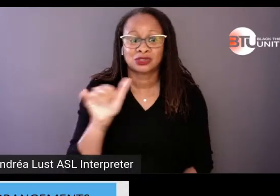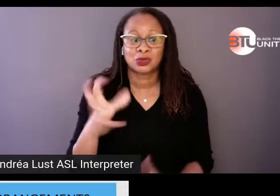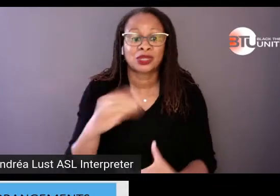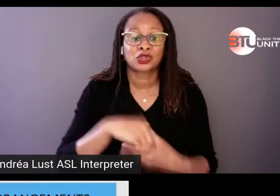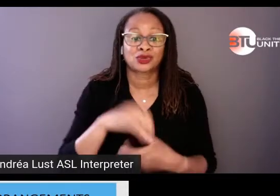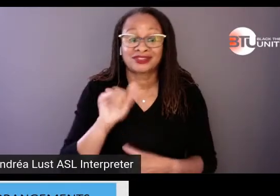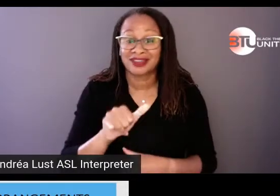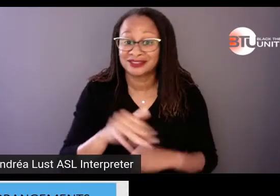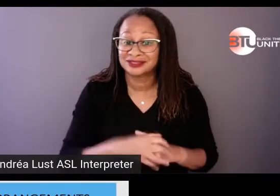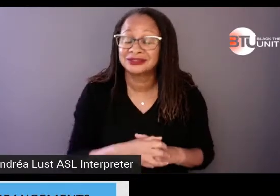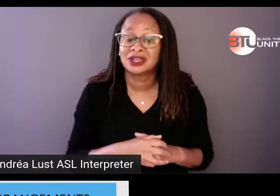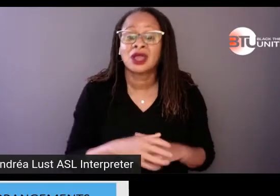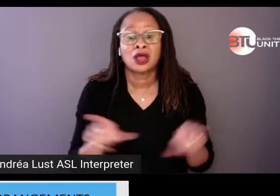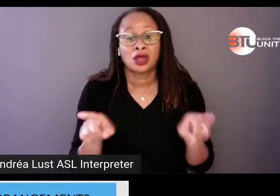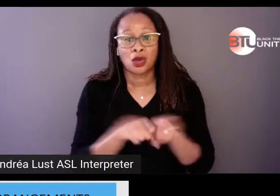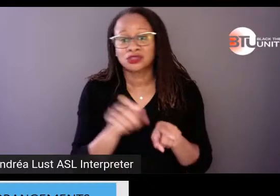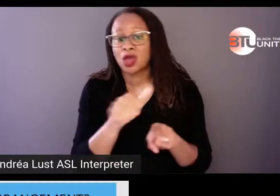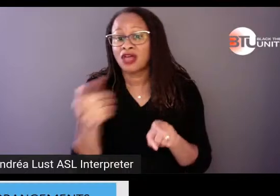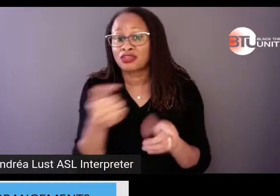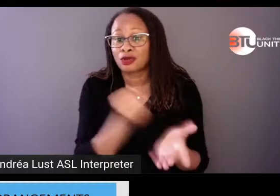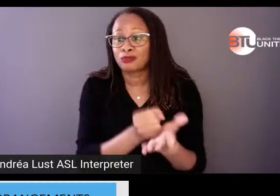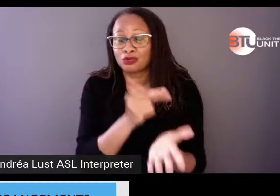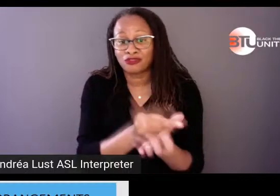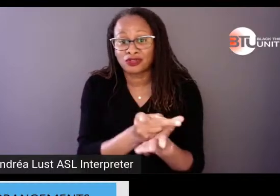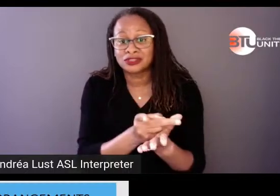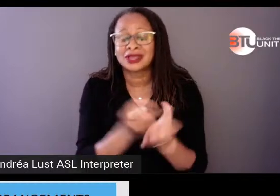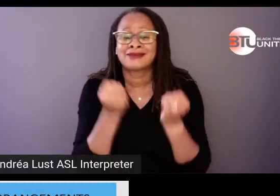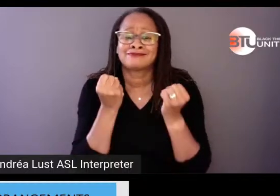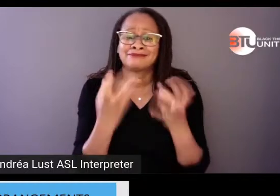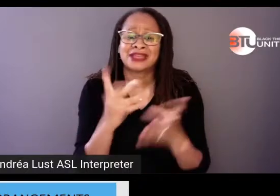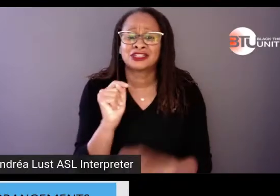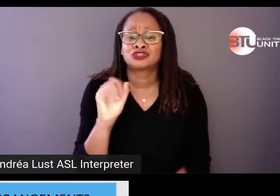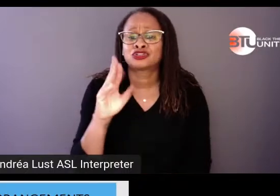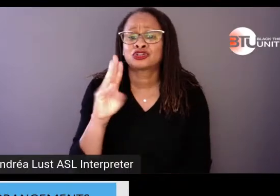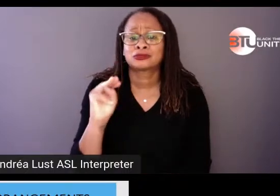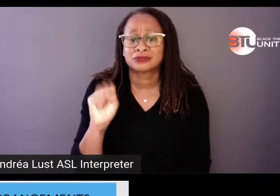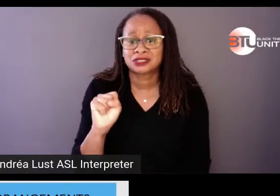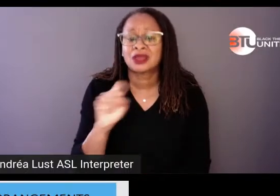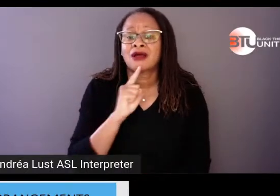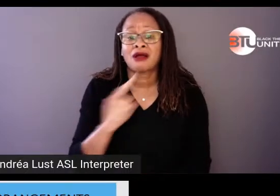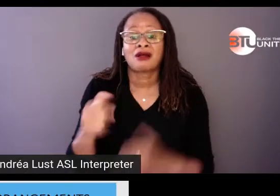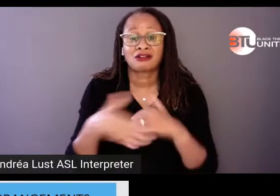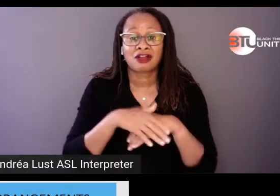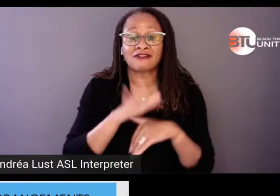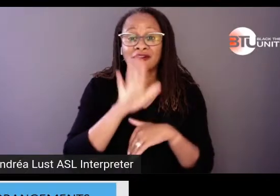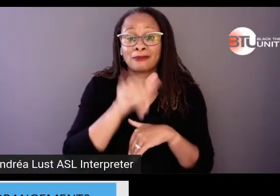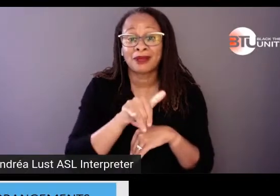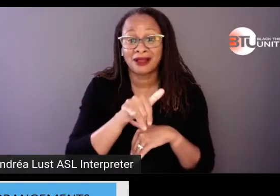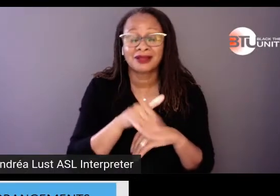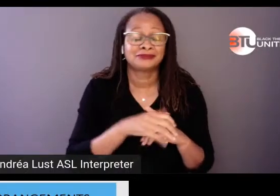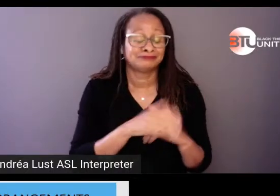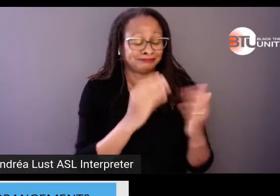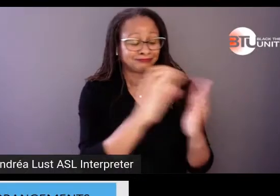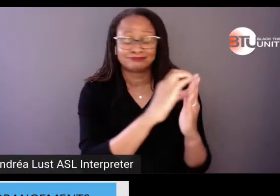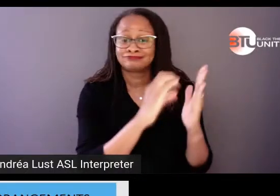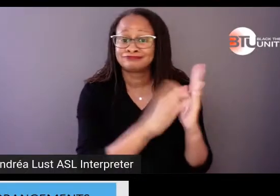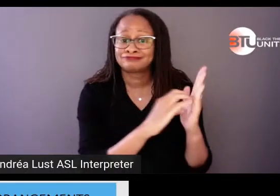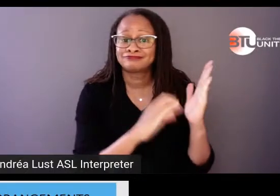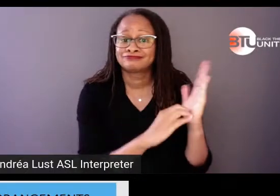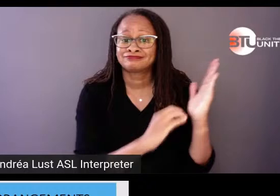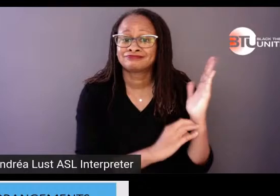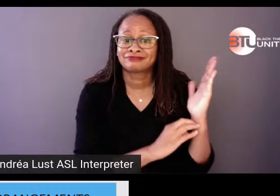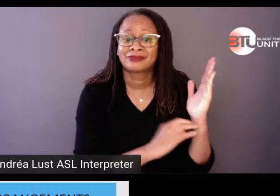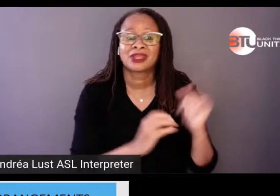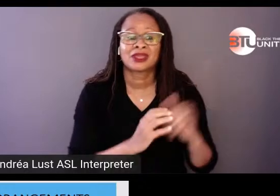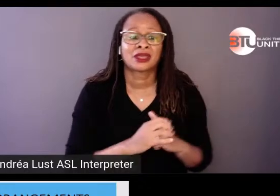as well as other approvals. I mean, a lot of these terms are covered by, for example, if the playwright is a